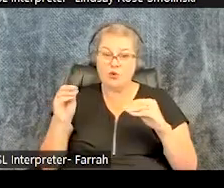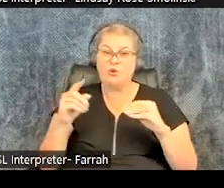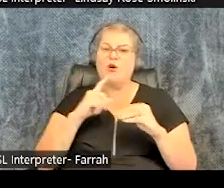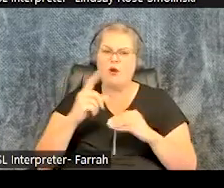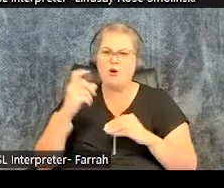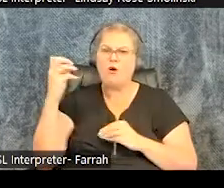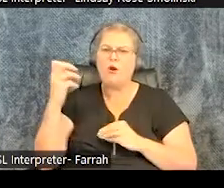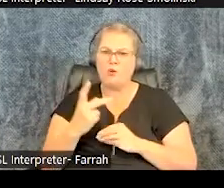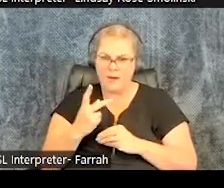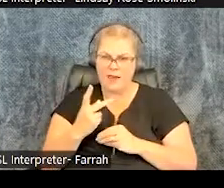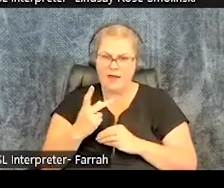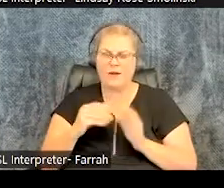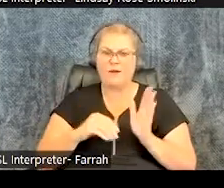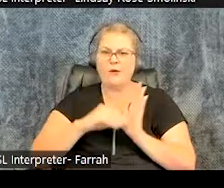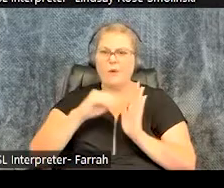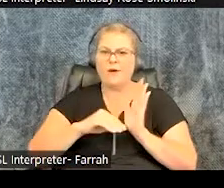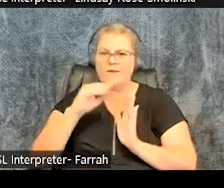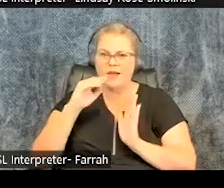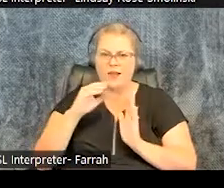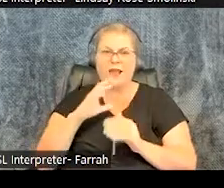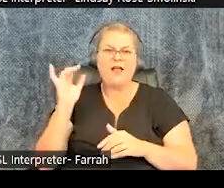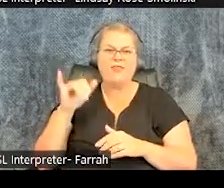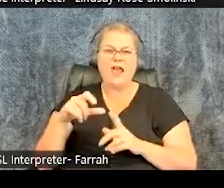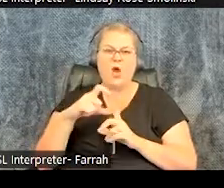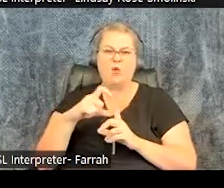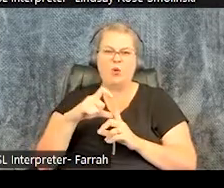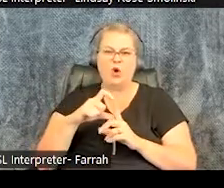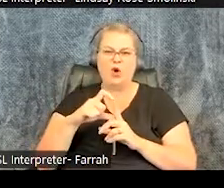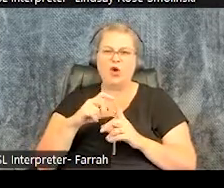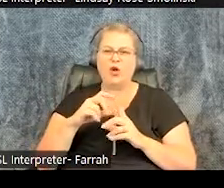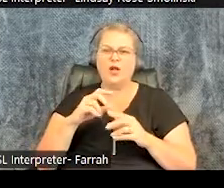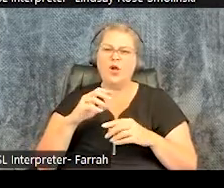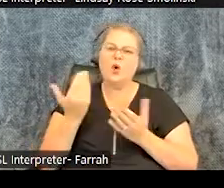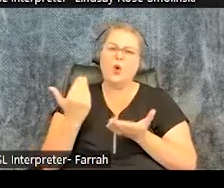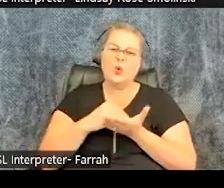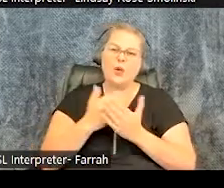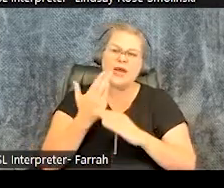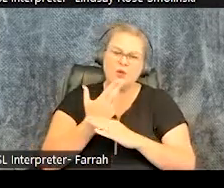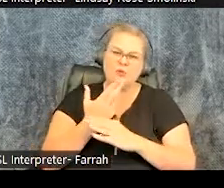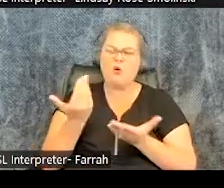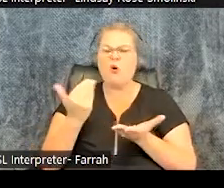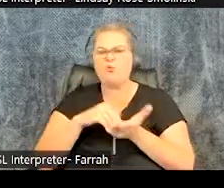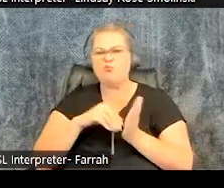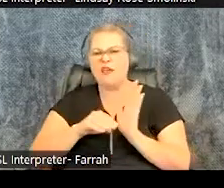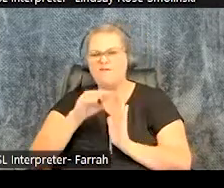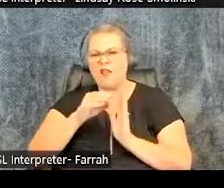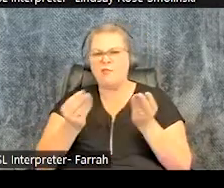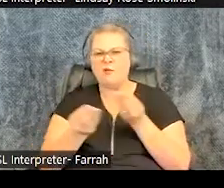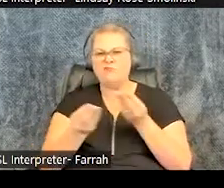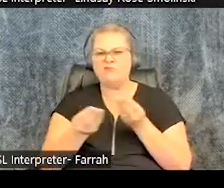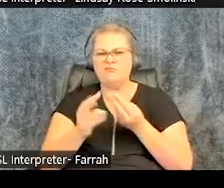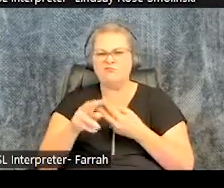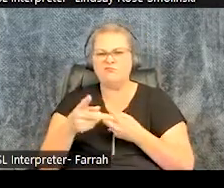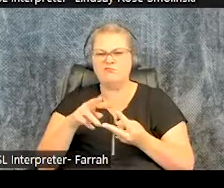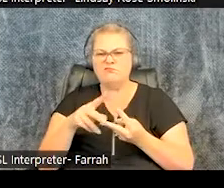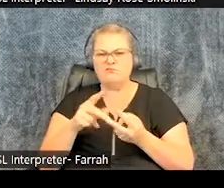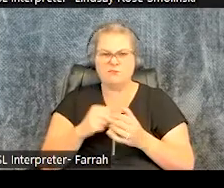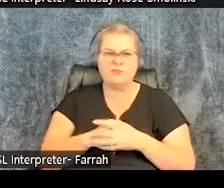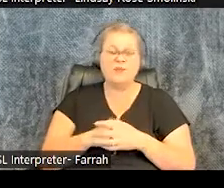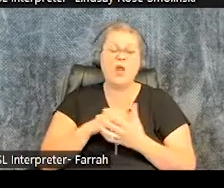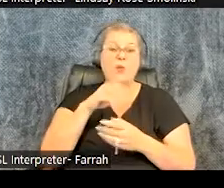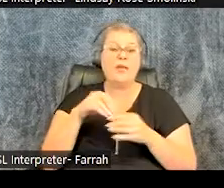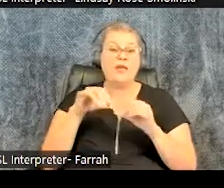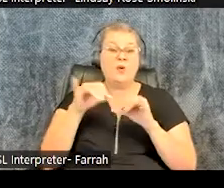or refillable. And that word is used interchangeably. Within those systems, glass